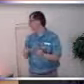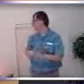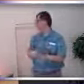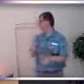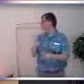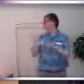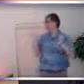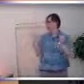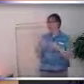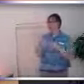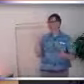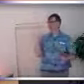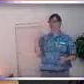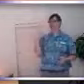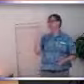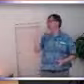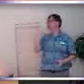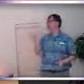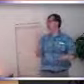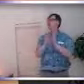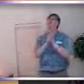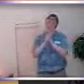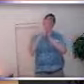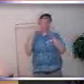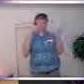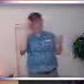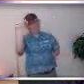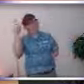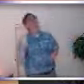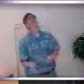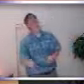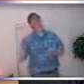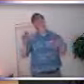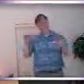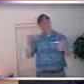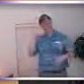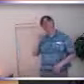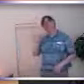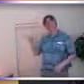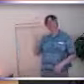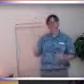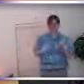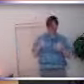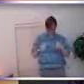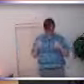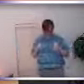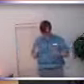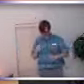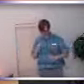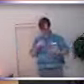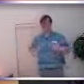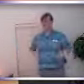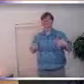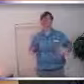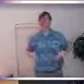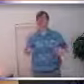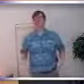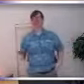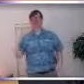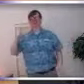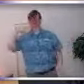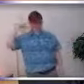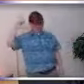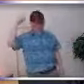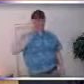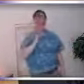is still happening, and I prayed for this, and why? Well, you're giving that energy of fear and doubt